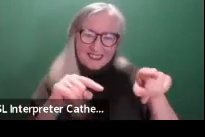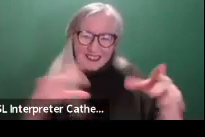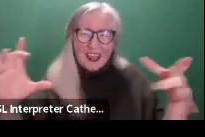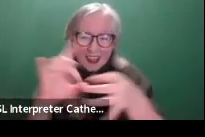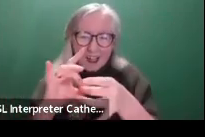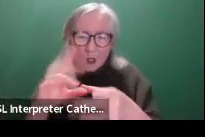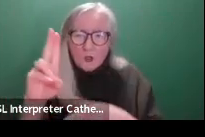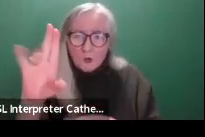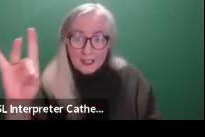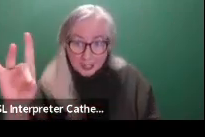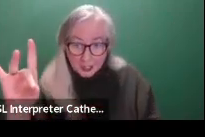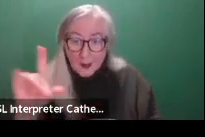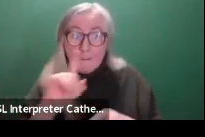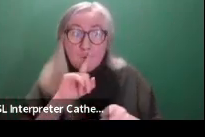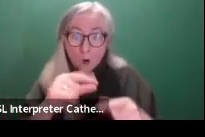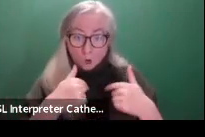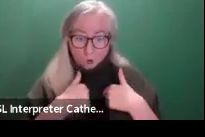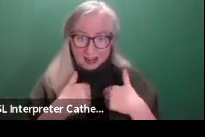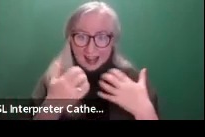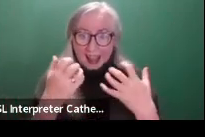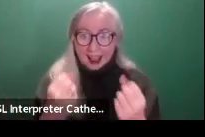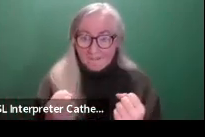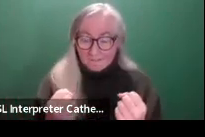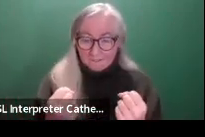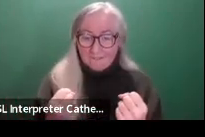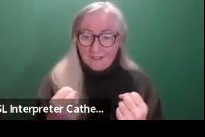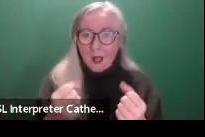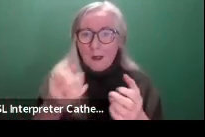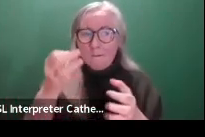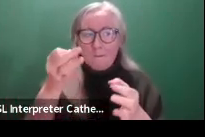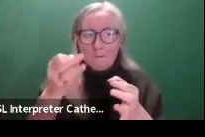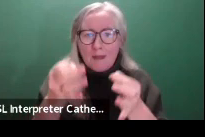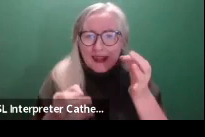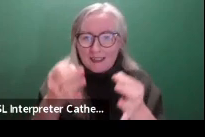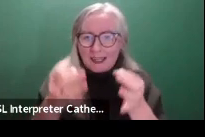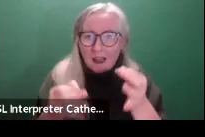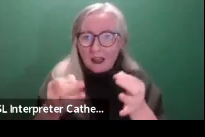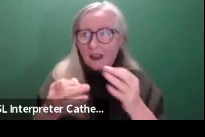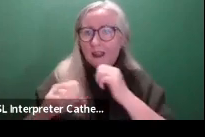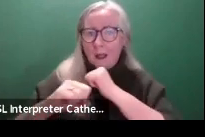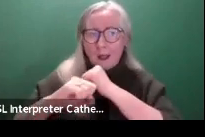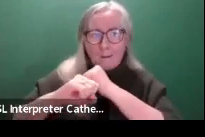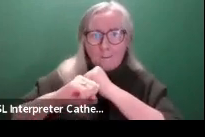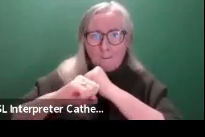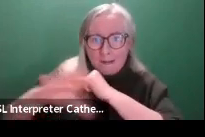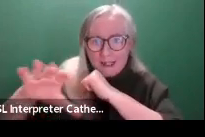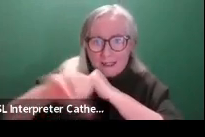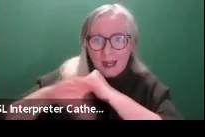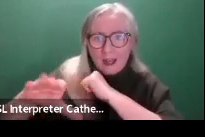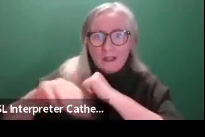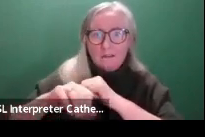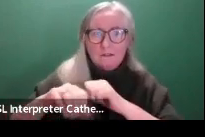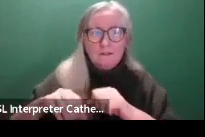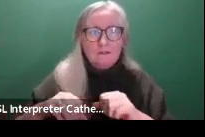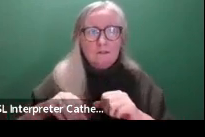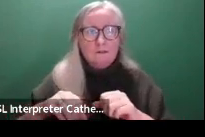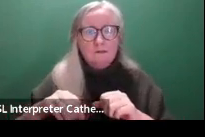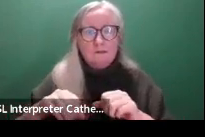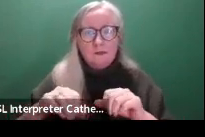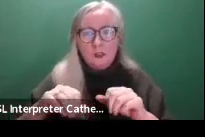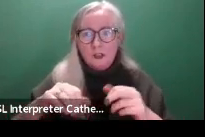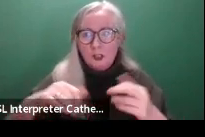really what's happened is we've had a political, media and social kind